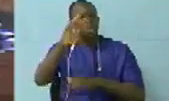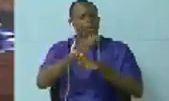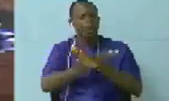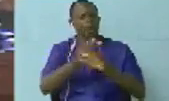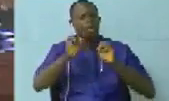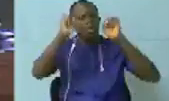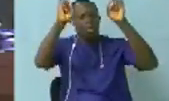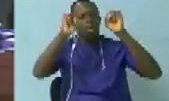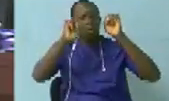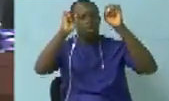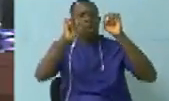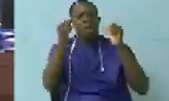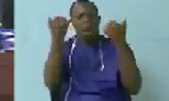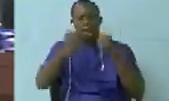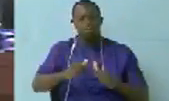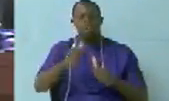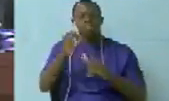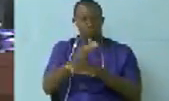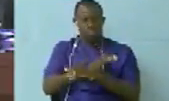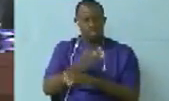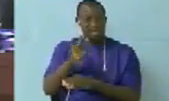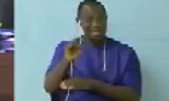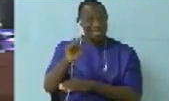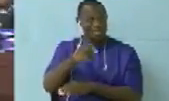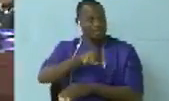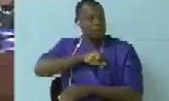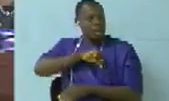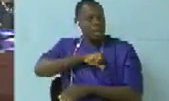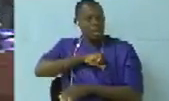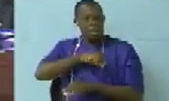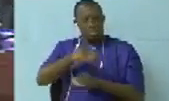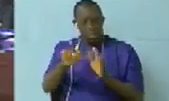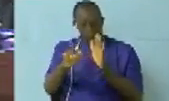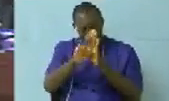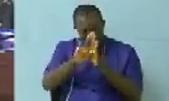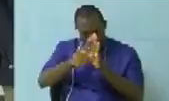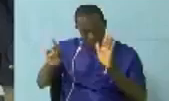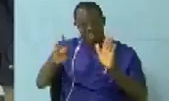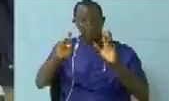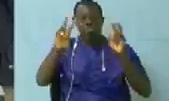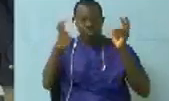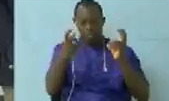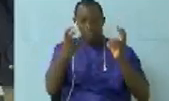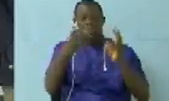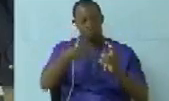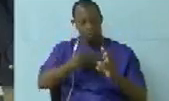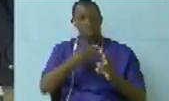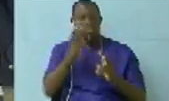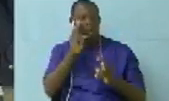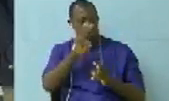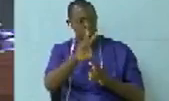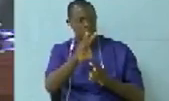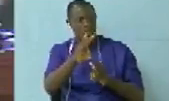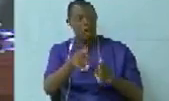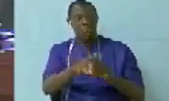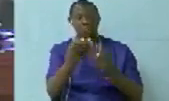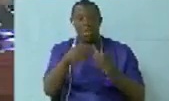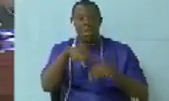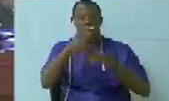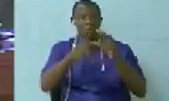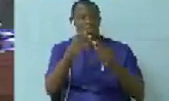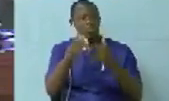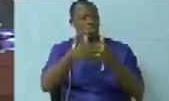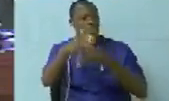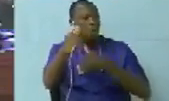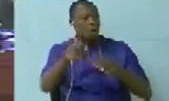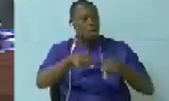demonstration. That itself is a theme that we need to look into, but the rights